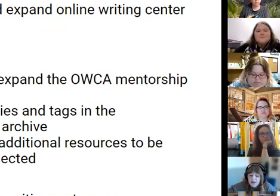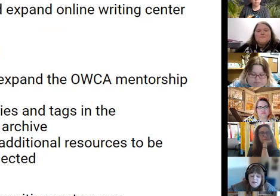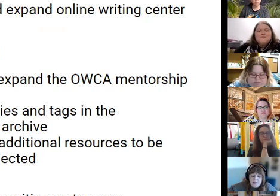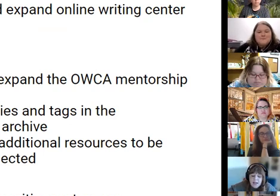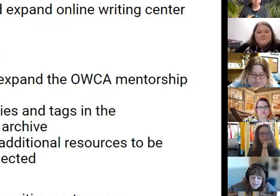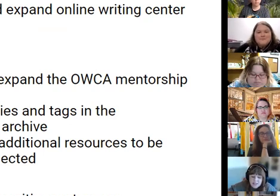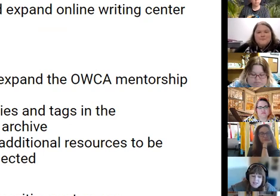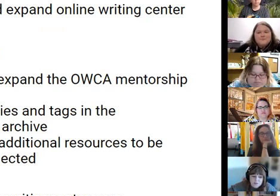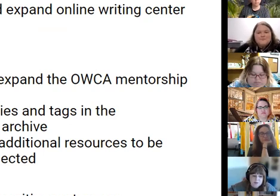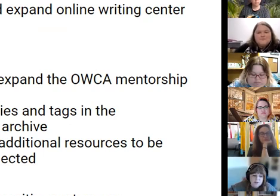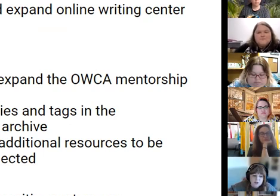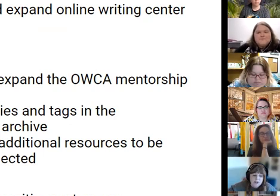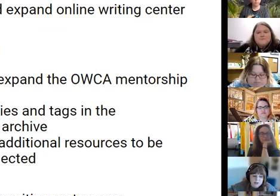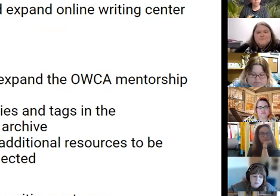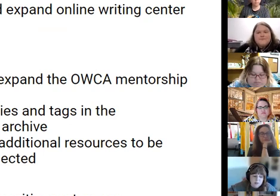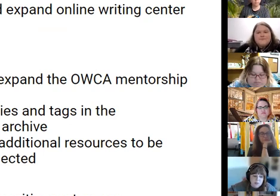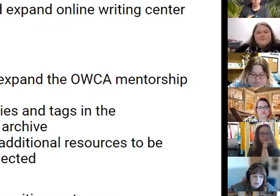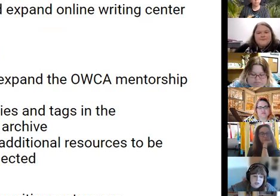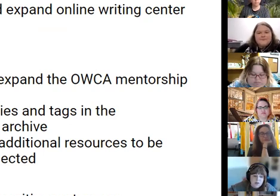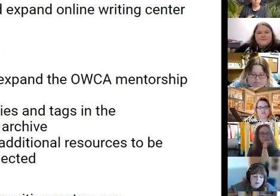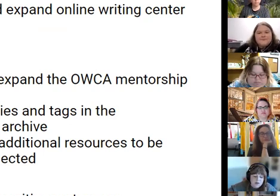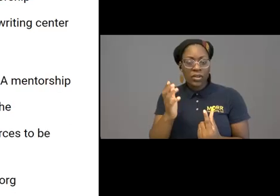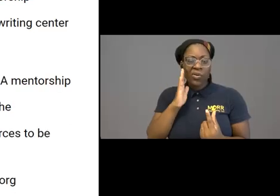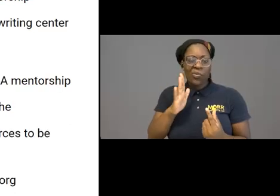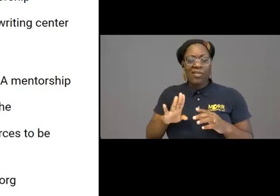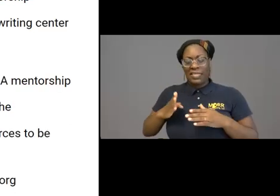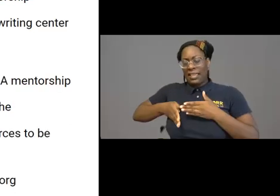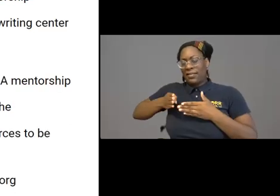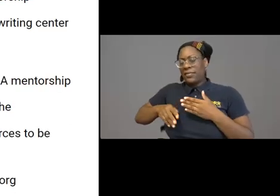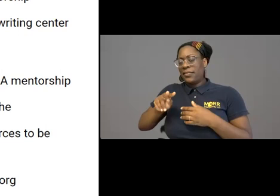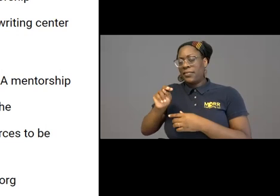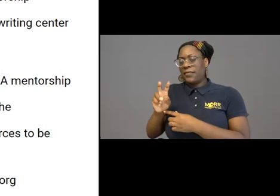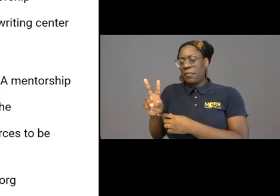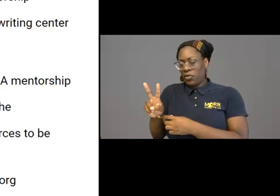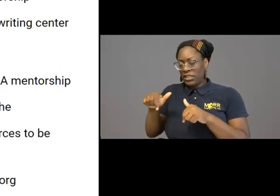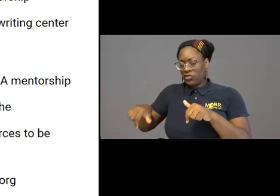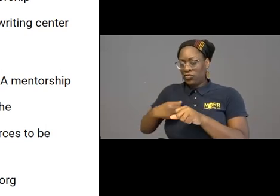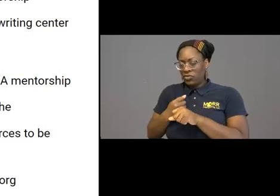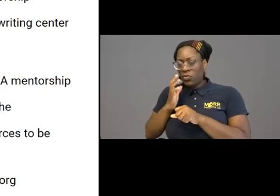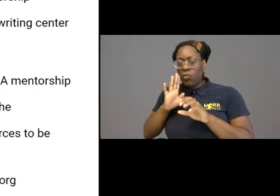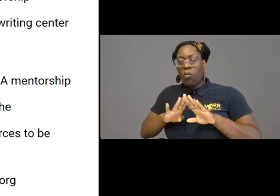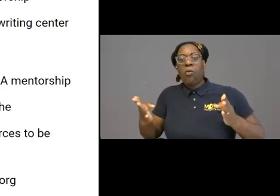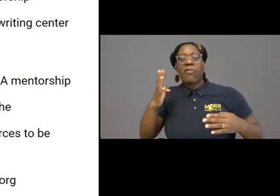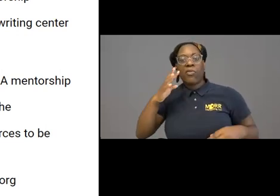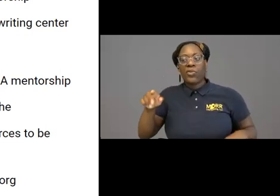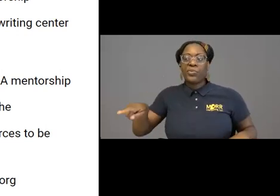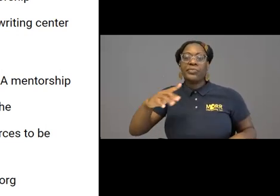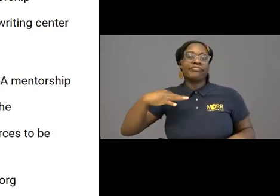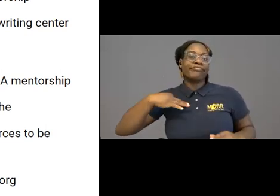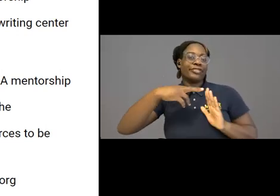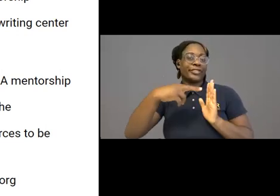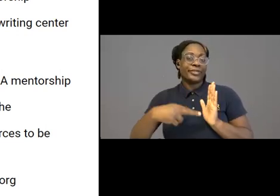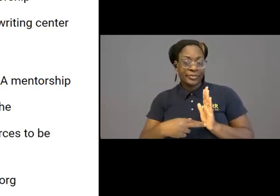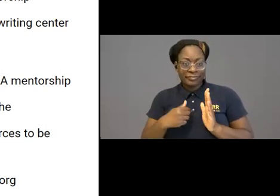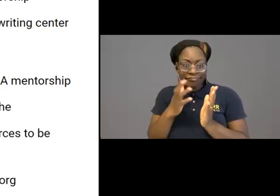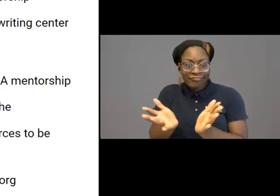archive and ideas for special collections we can put together. So look out for more of those special collections after the conference. I think we should be